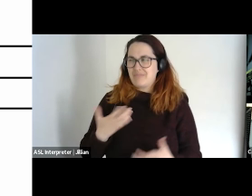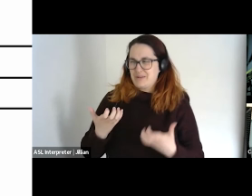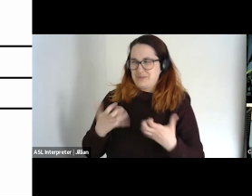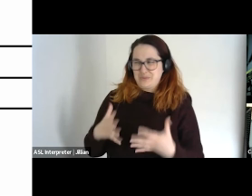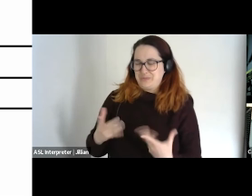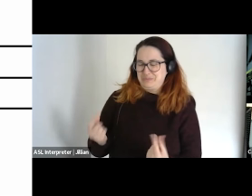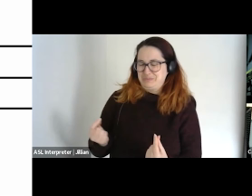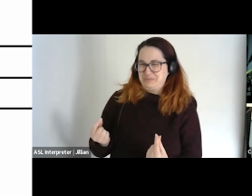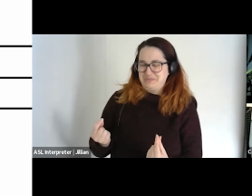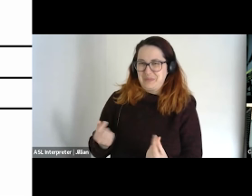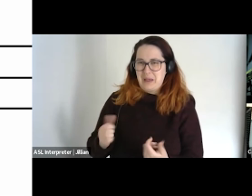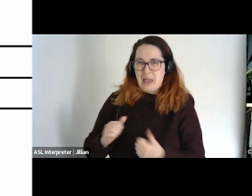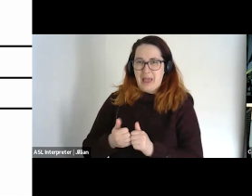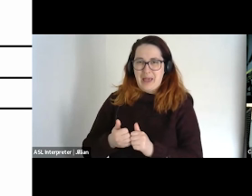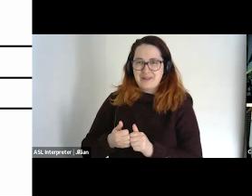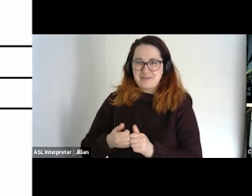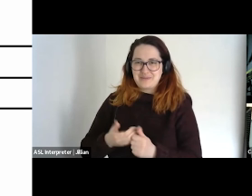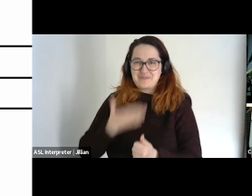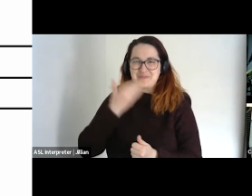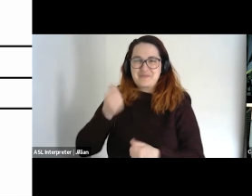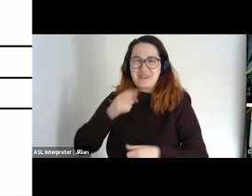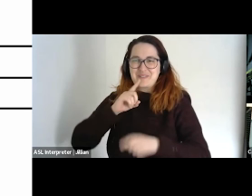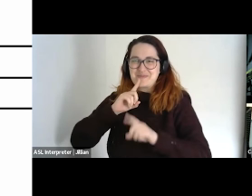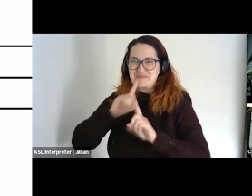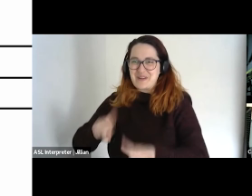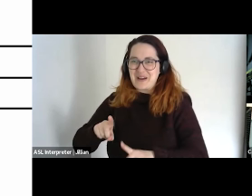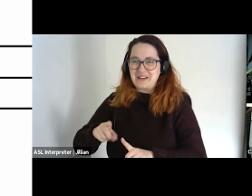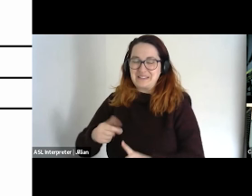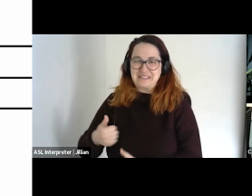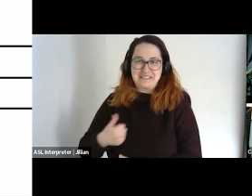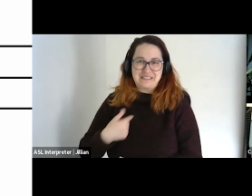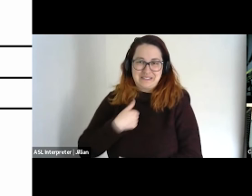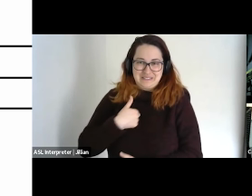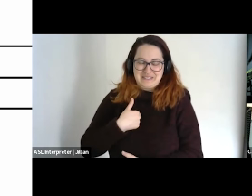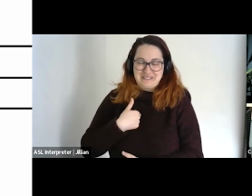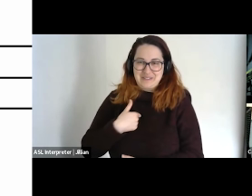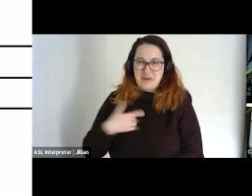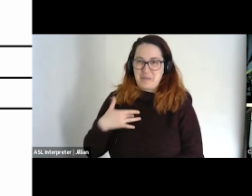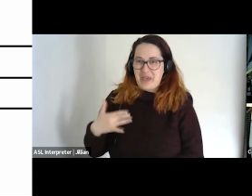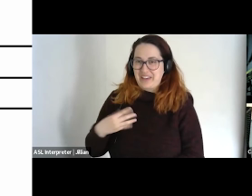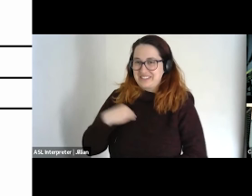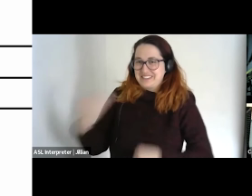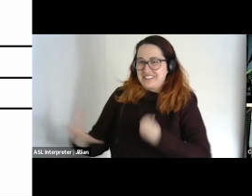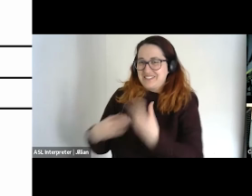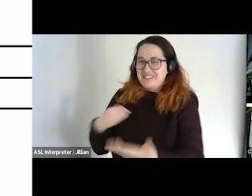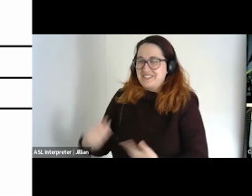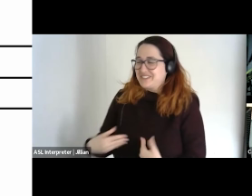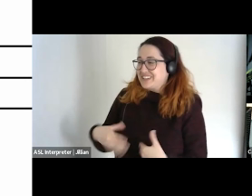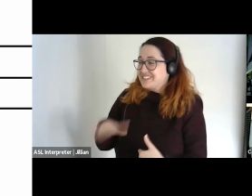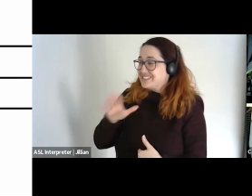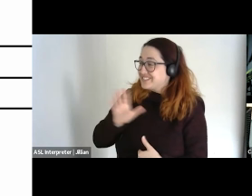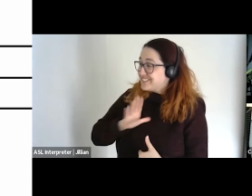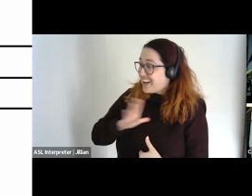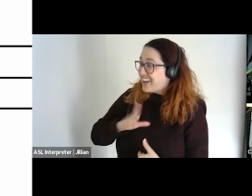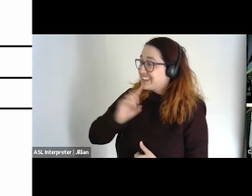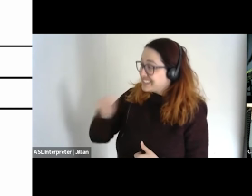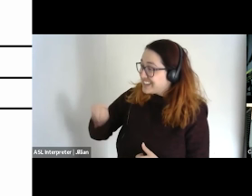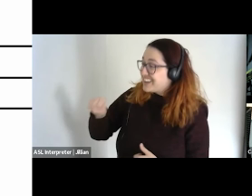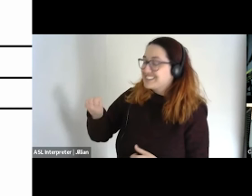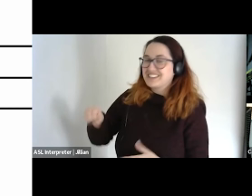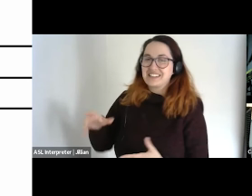something? This is coming from a people pleaser. Oh my goodness. Okay, Saba, this is a really tricky one, right? So I think in